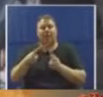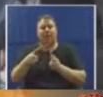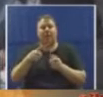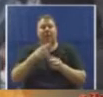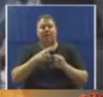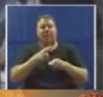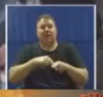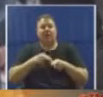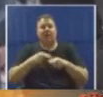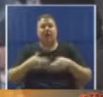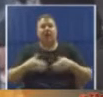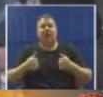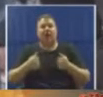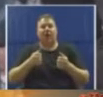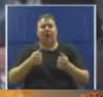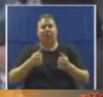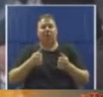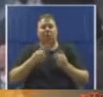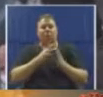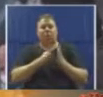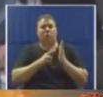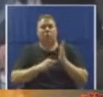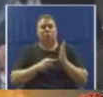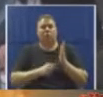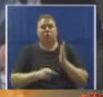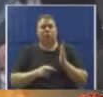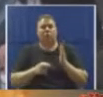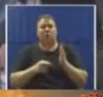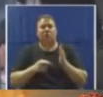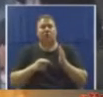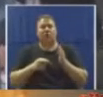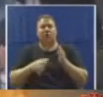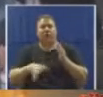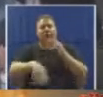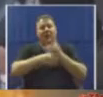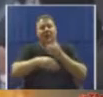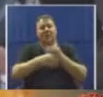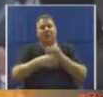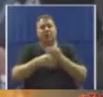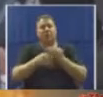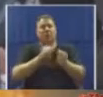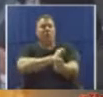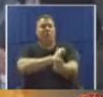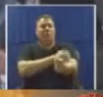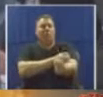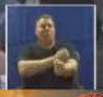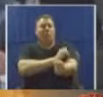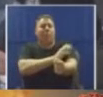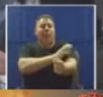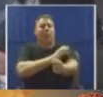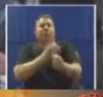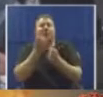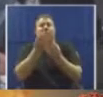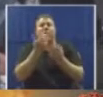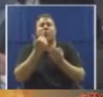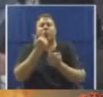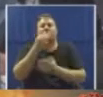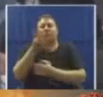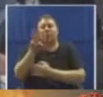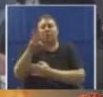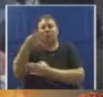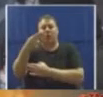health regulations, which among others would give additional powers to the World Health Organization to unilaterally decide